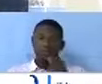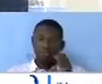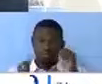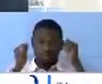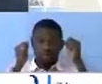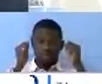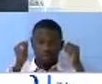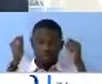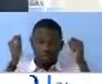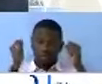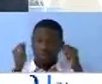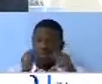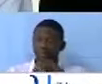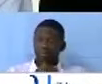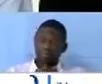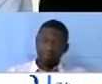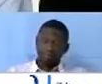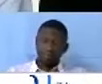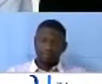protest,